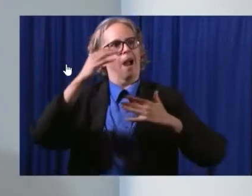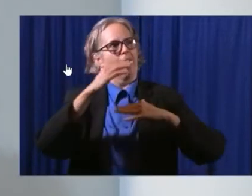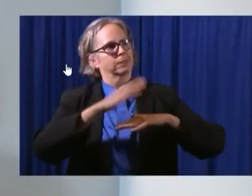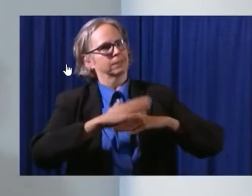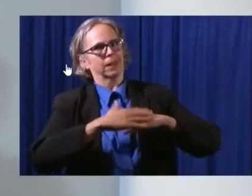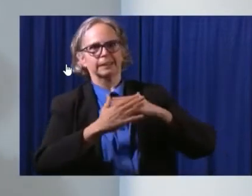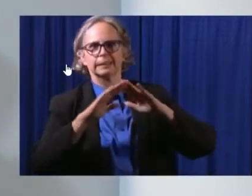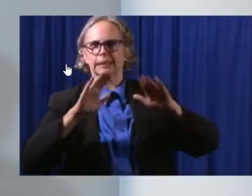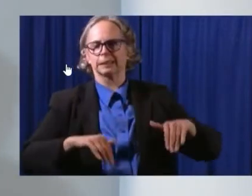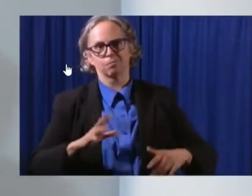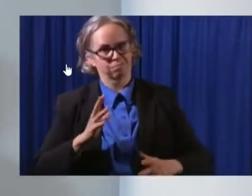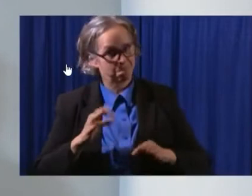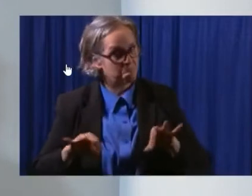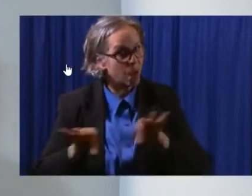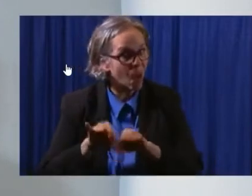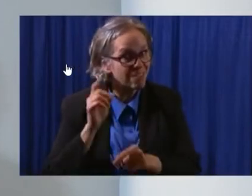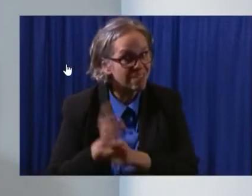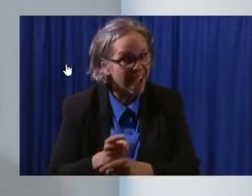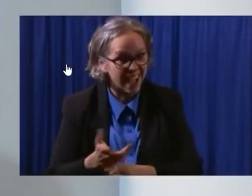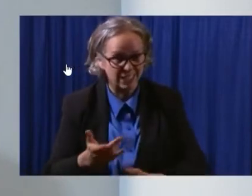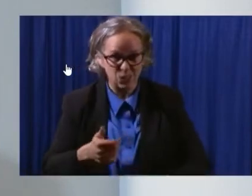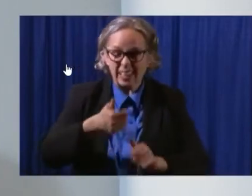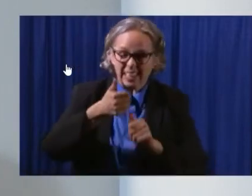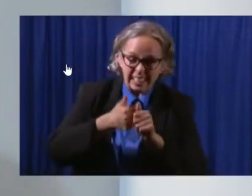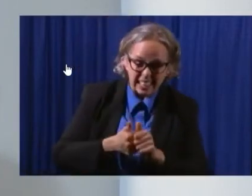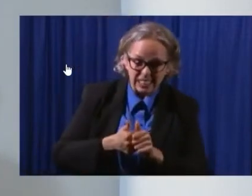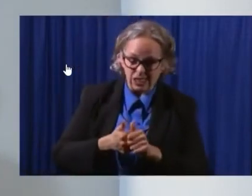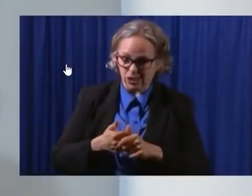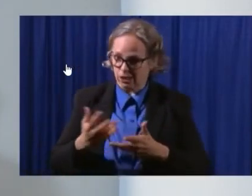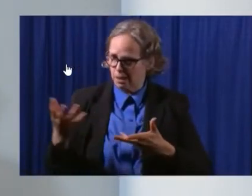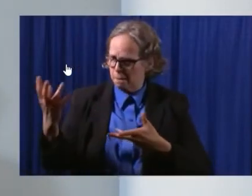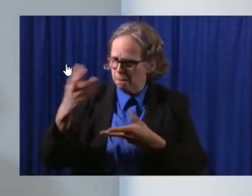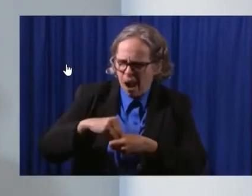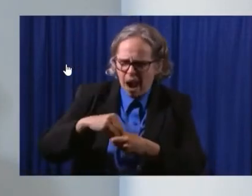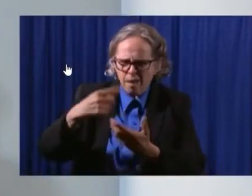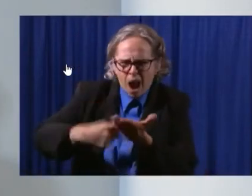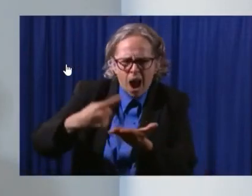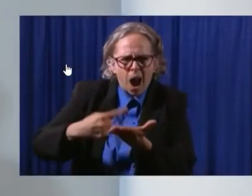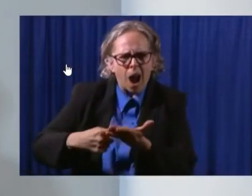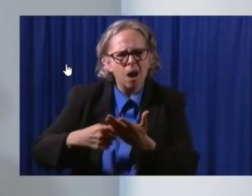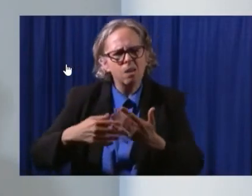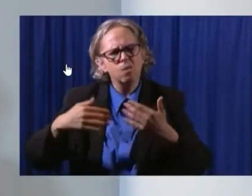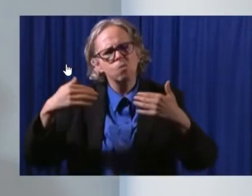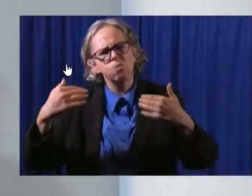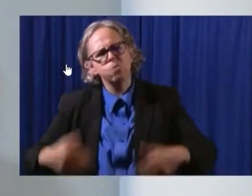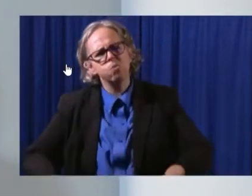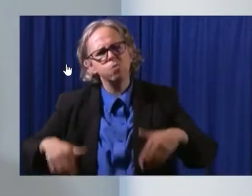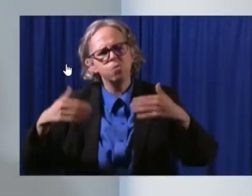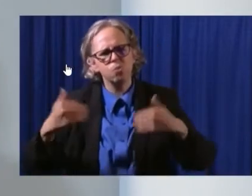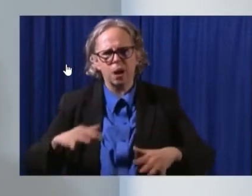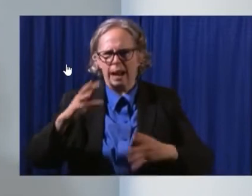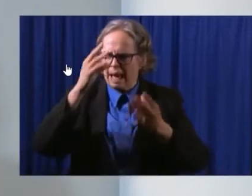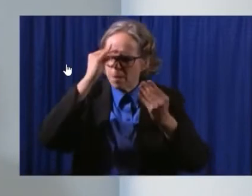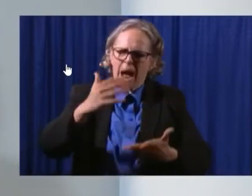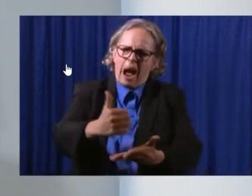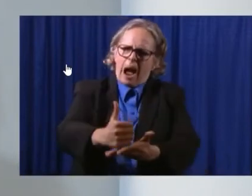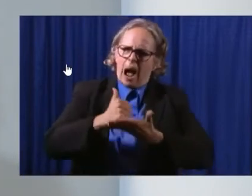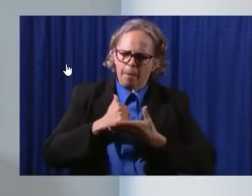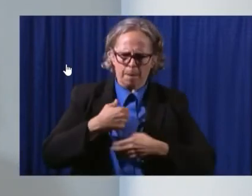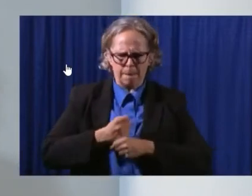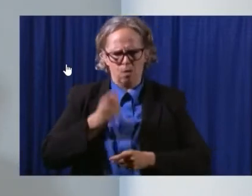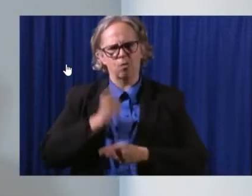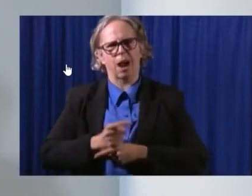do in our lives. We have very few things we can do, and we know more about them every single day. And as we approach Independence